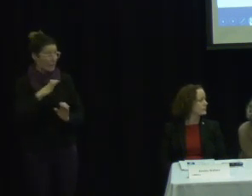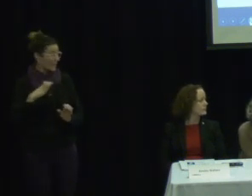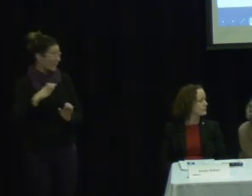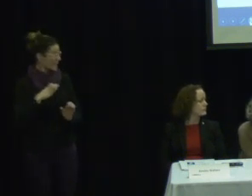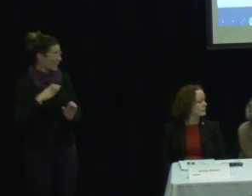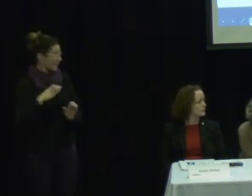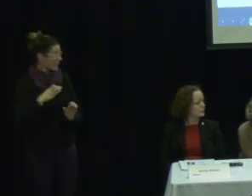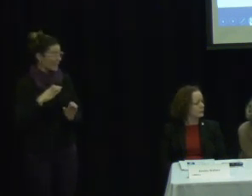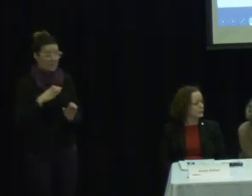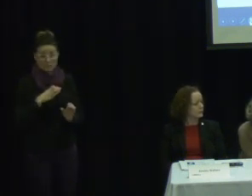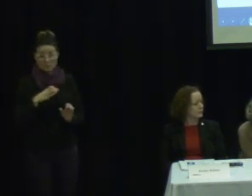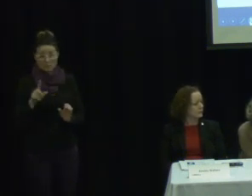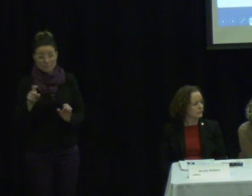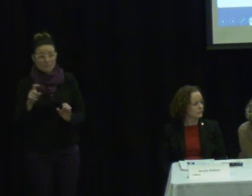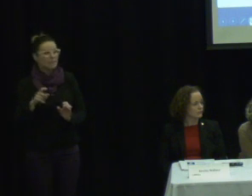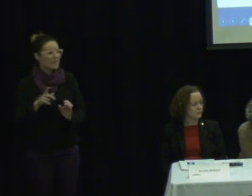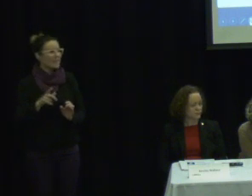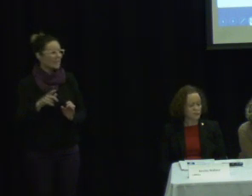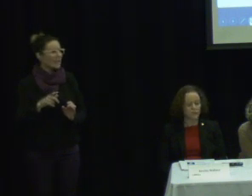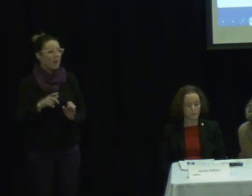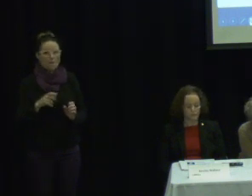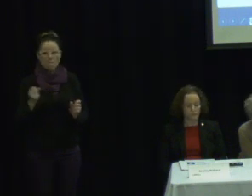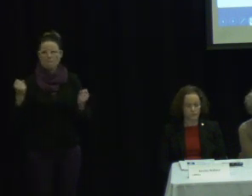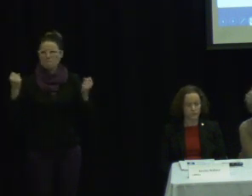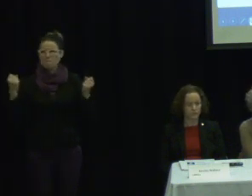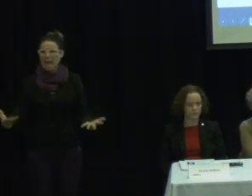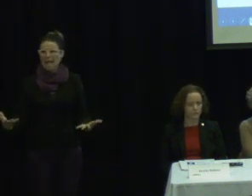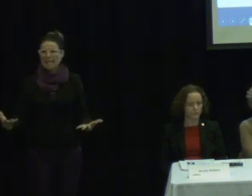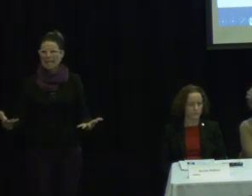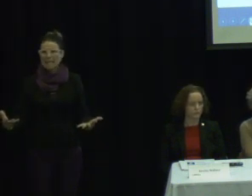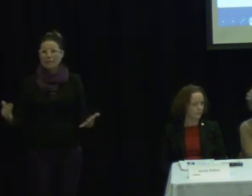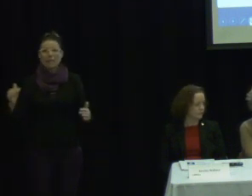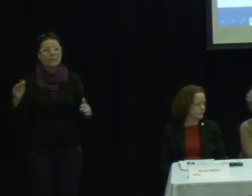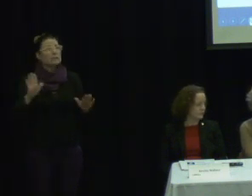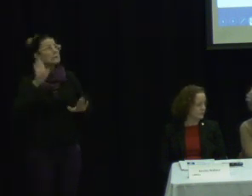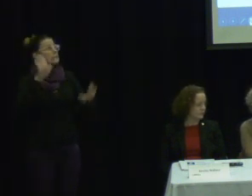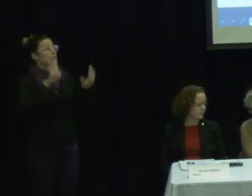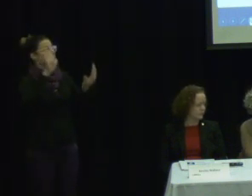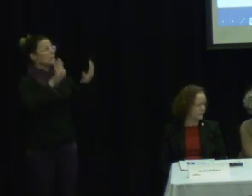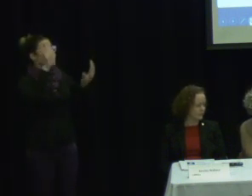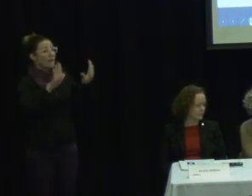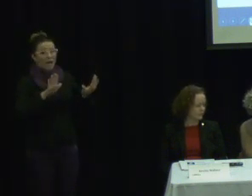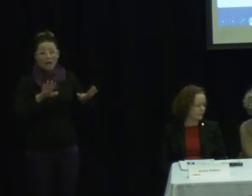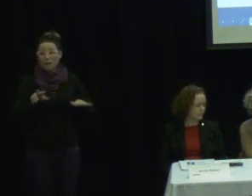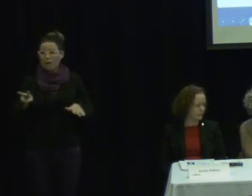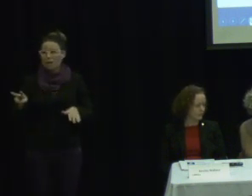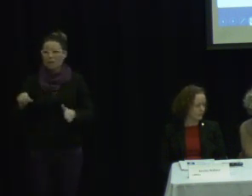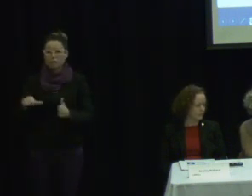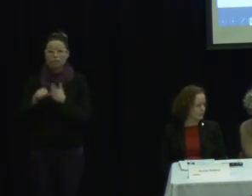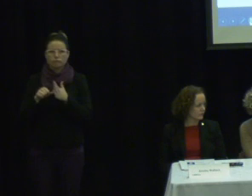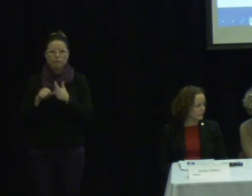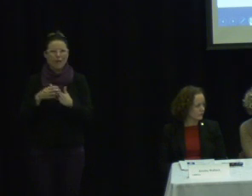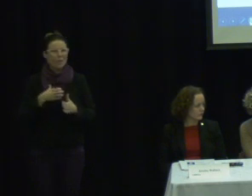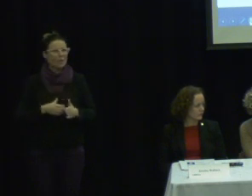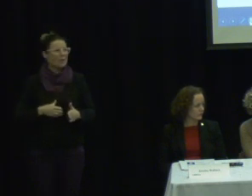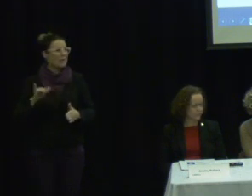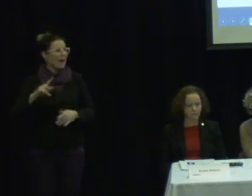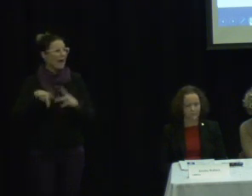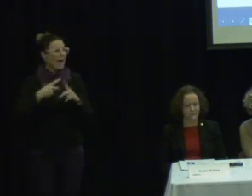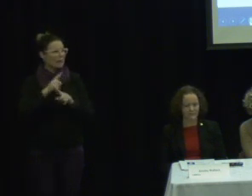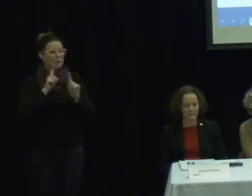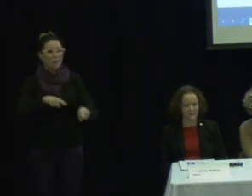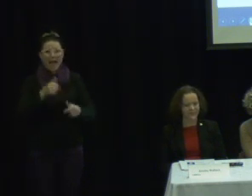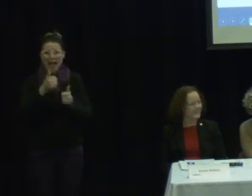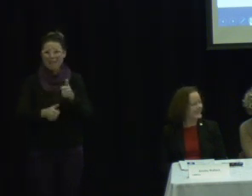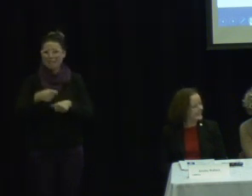say if I could have that kind of response every time I ask people if they want to serve on the search committee, I would be the happiest VP of